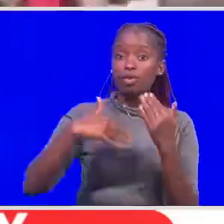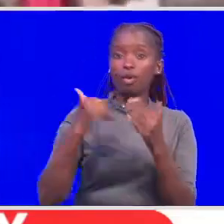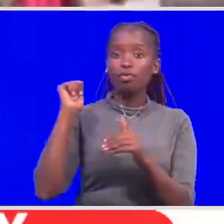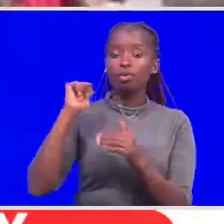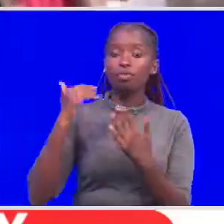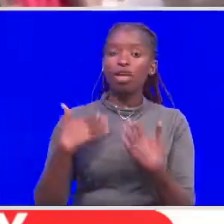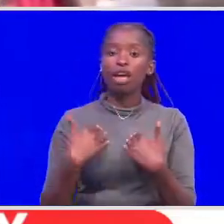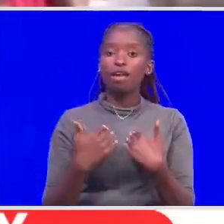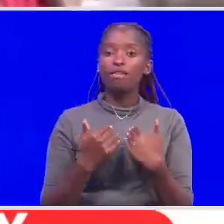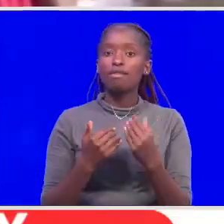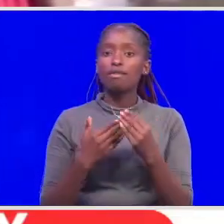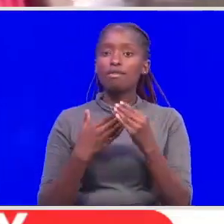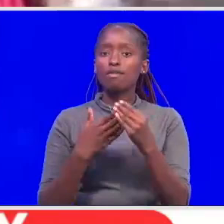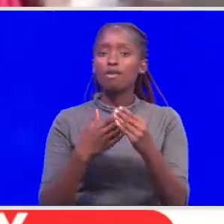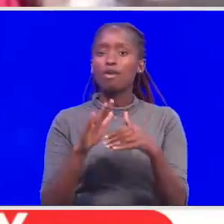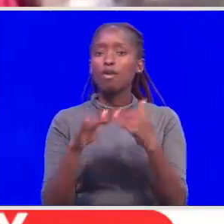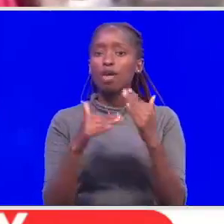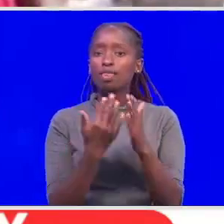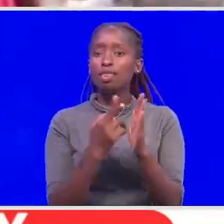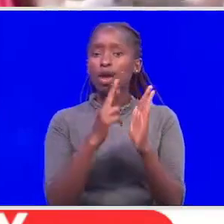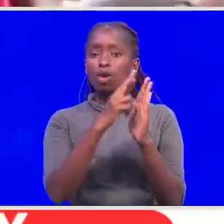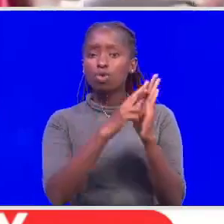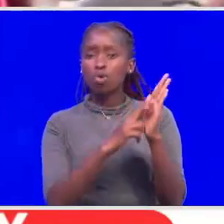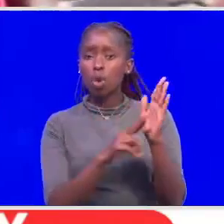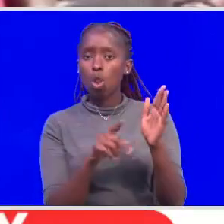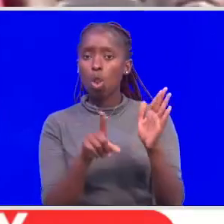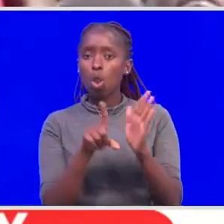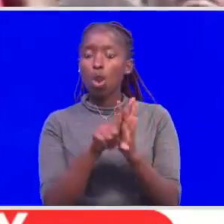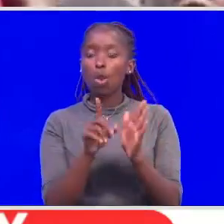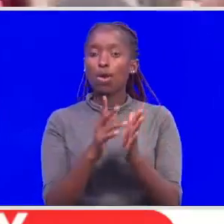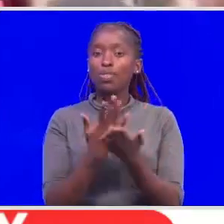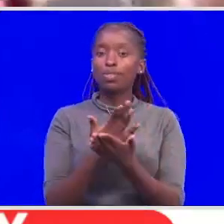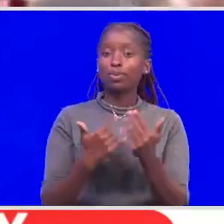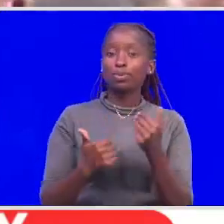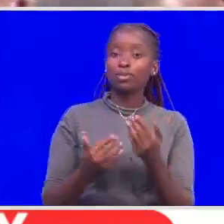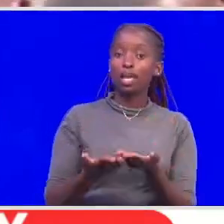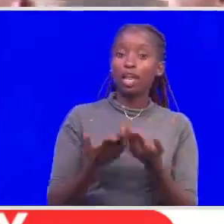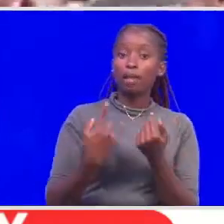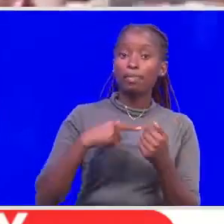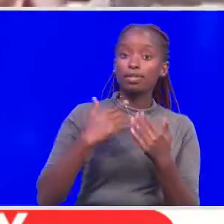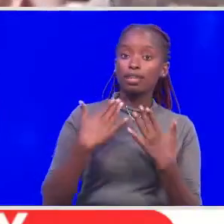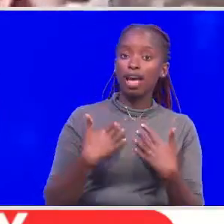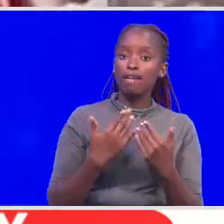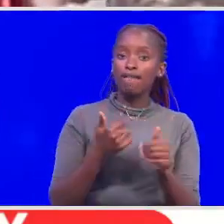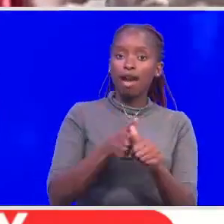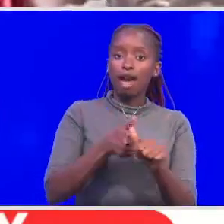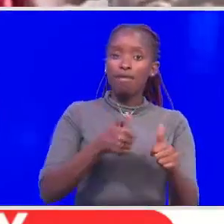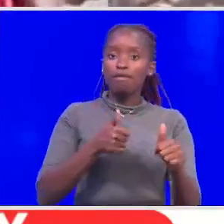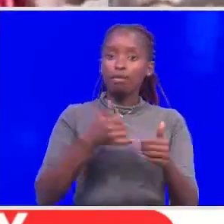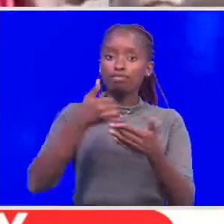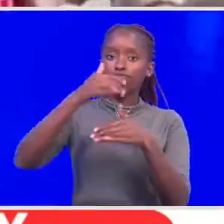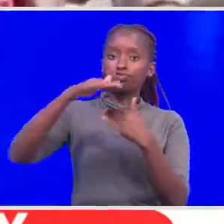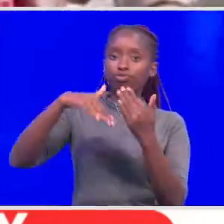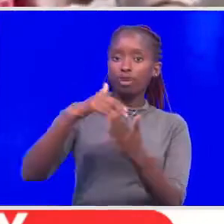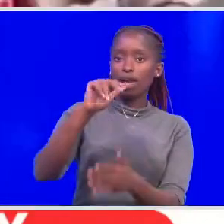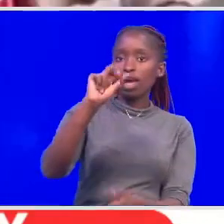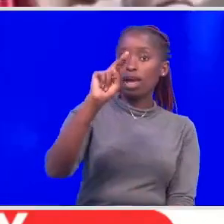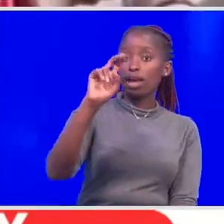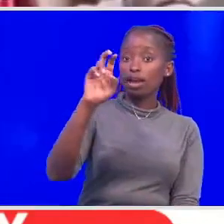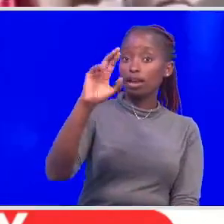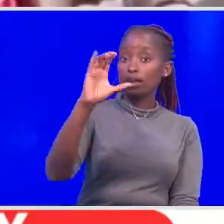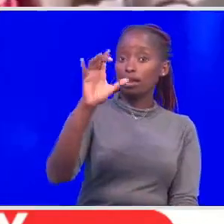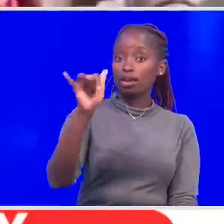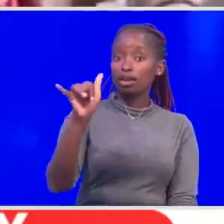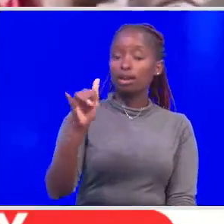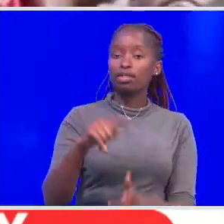rule of law, a factor he observed will enable the country to avoid plunging into anarchy, while at the same time calling